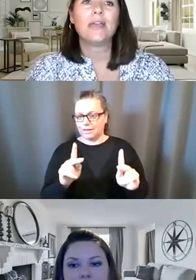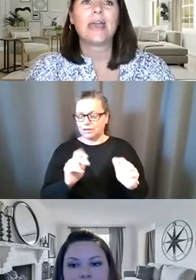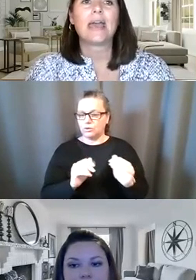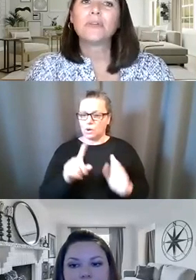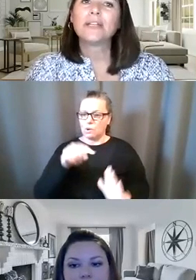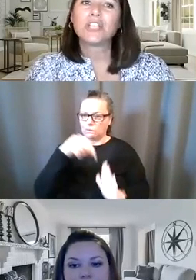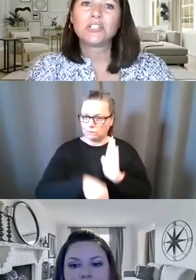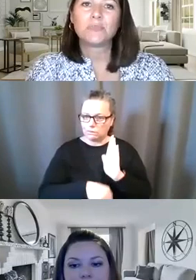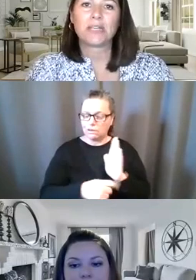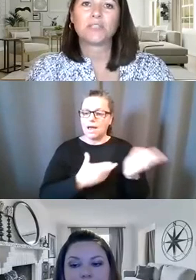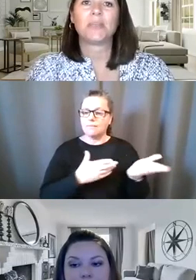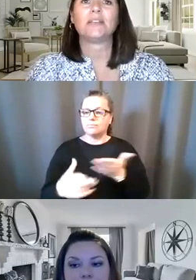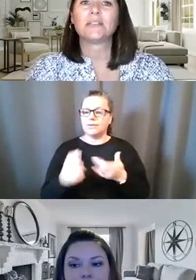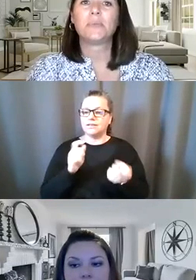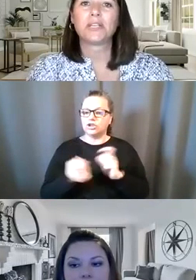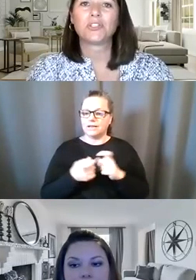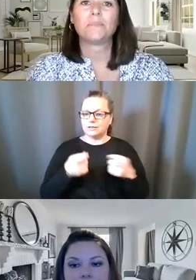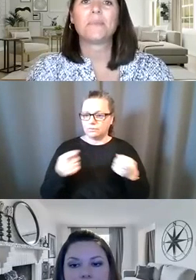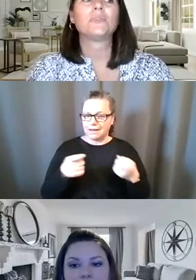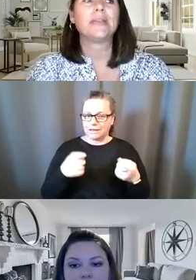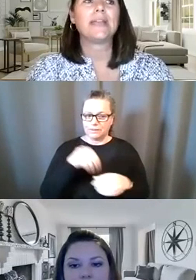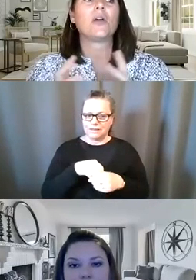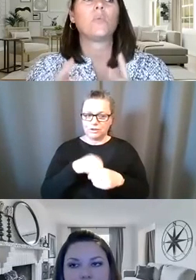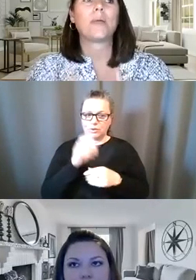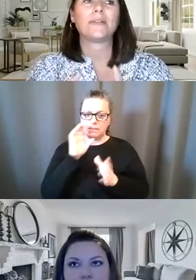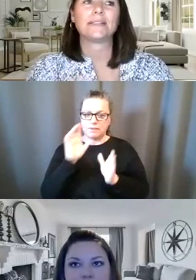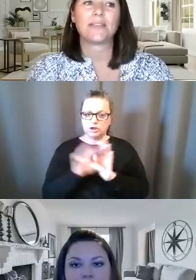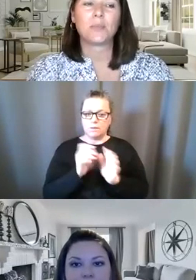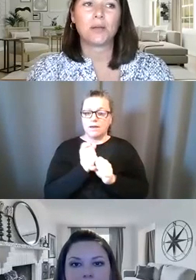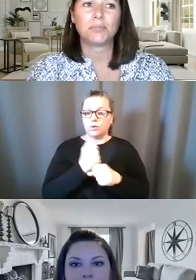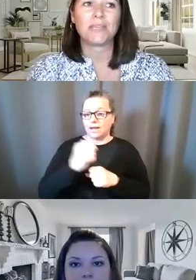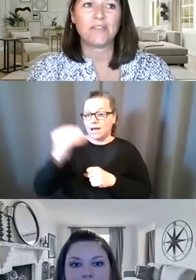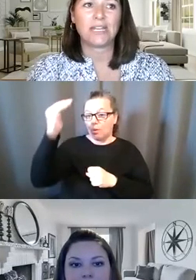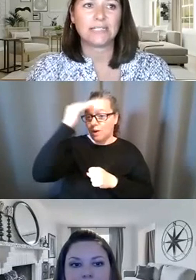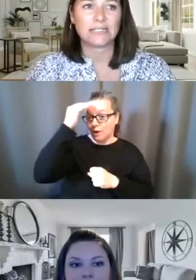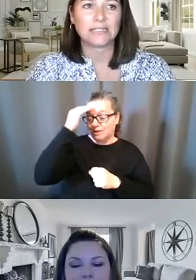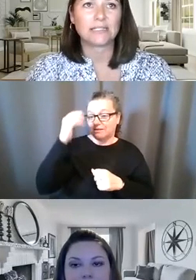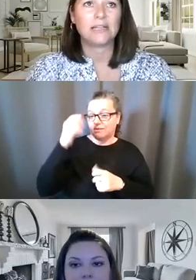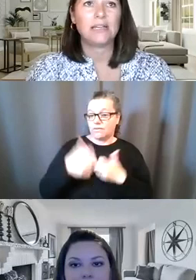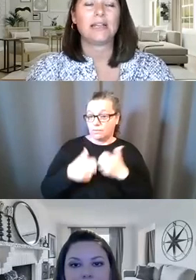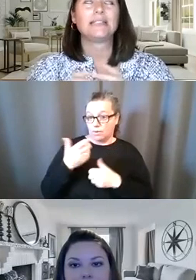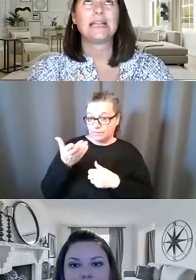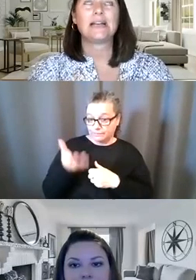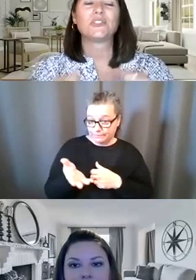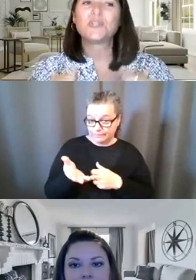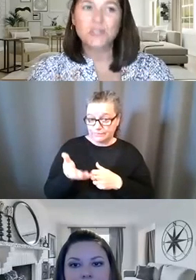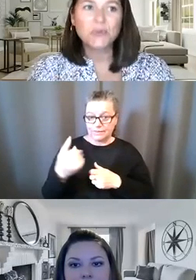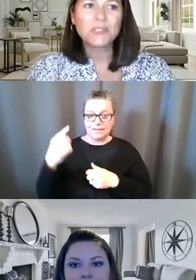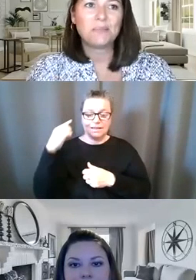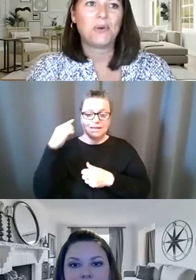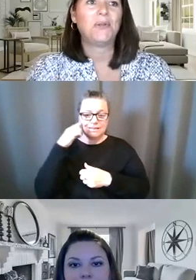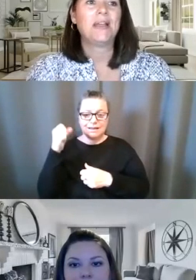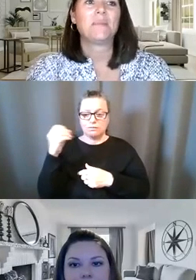further and bring change management into the picture by creating awareness that the problem even exists. It sounds